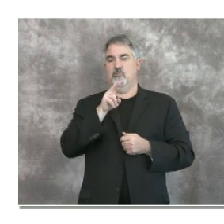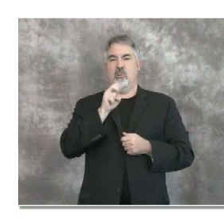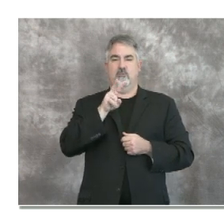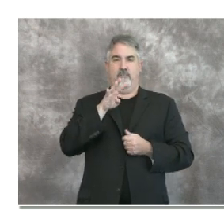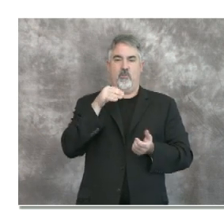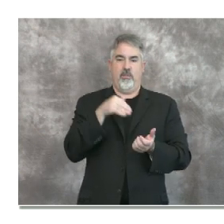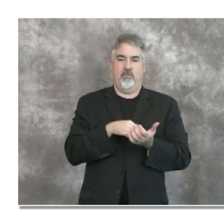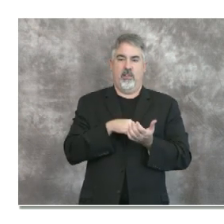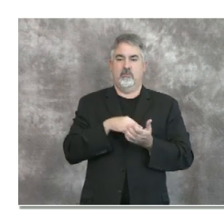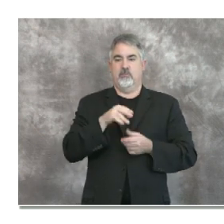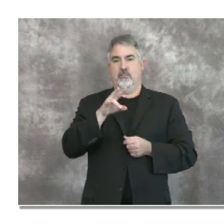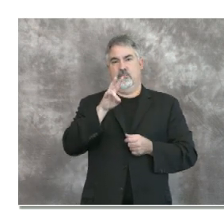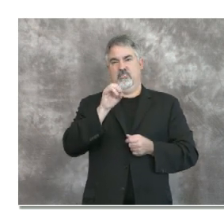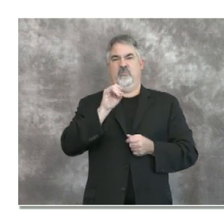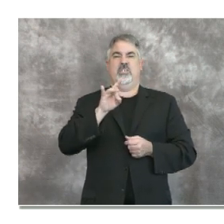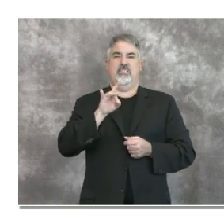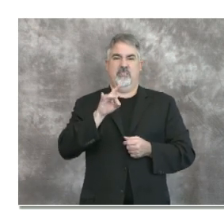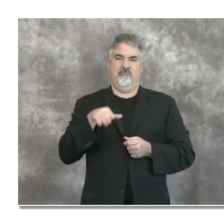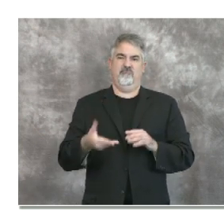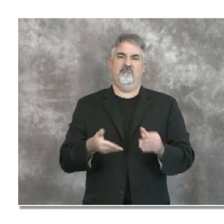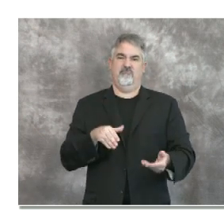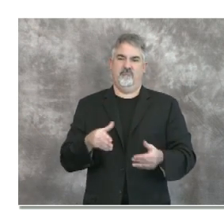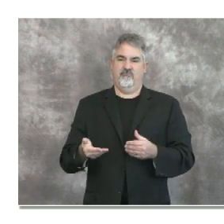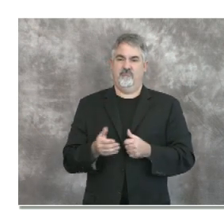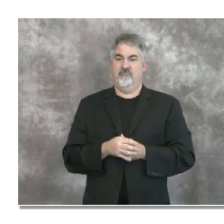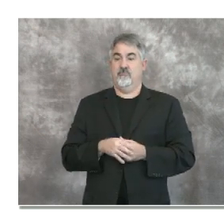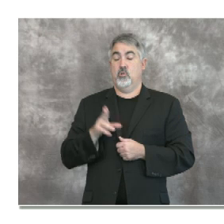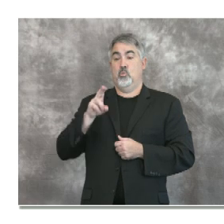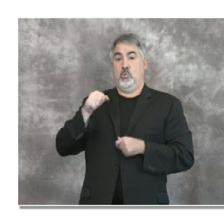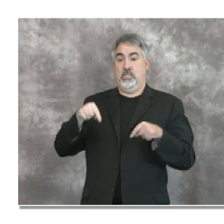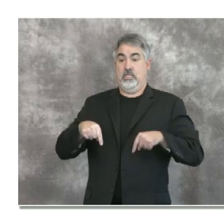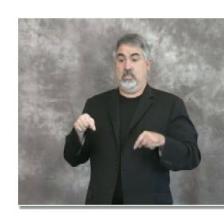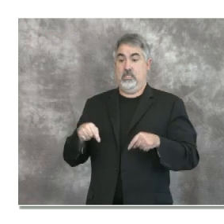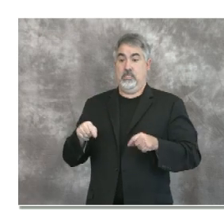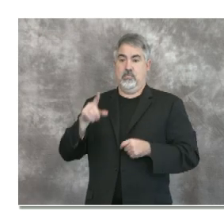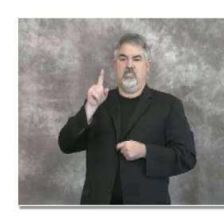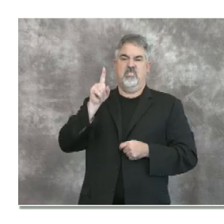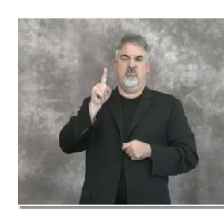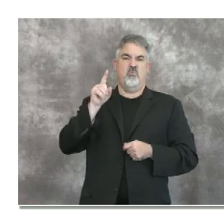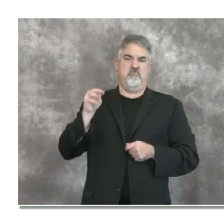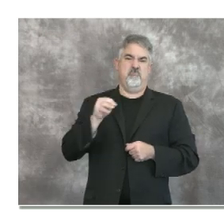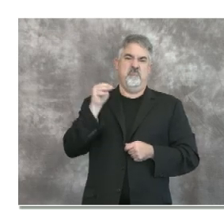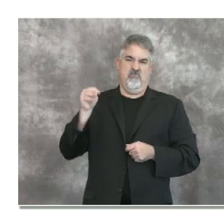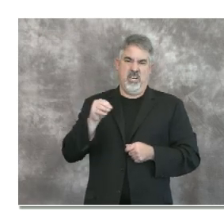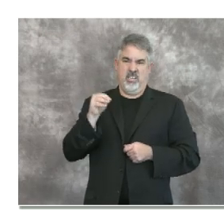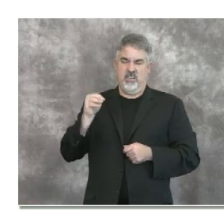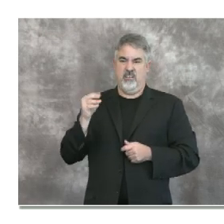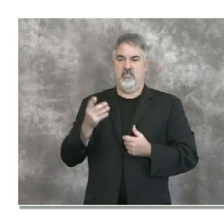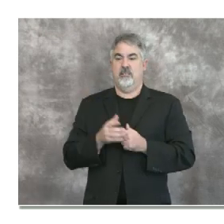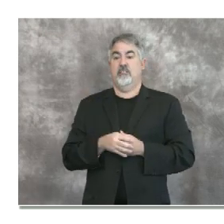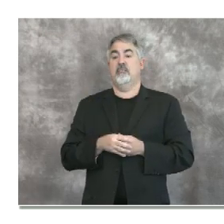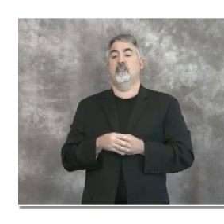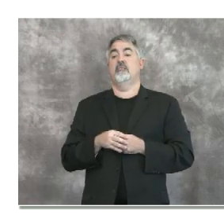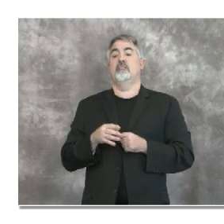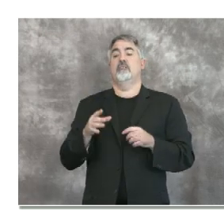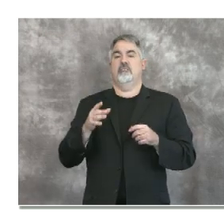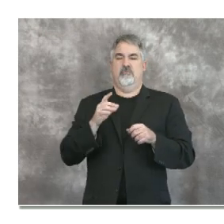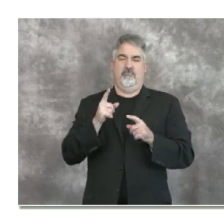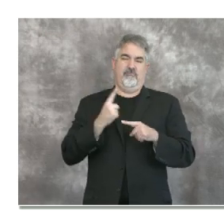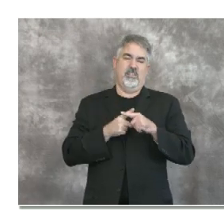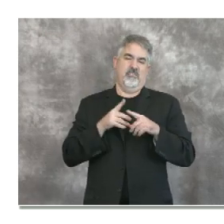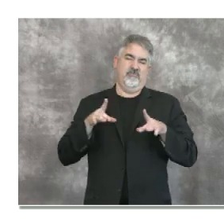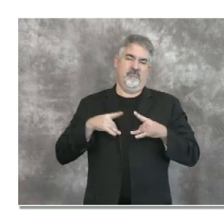224,700 deaths. Nationwide, there have been over 1 million positive cases, including